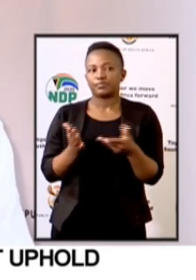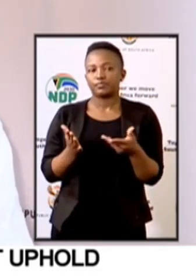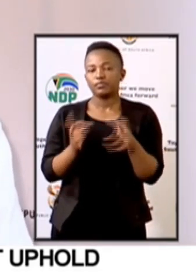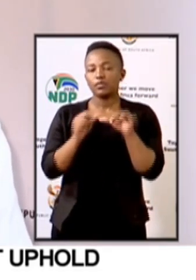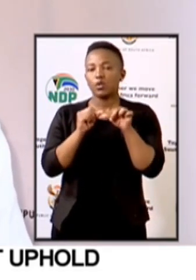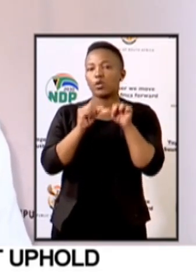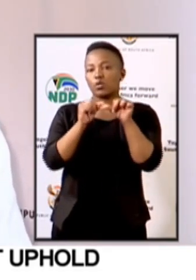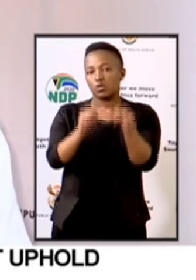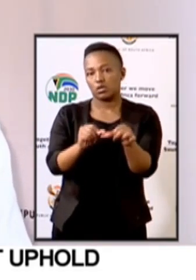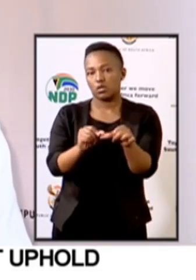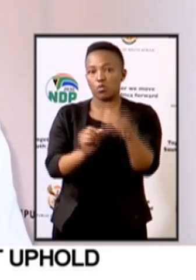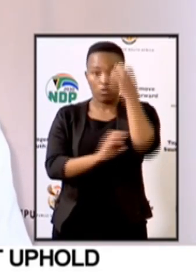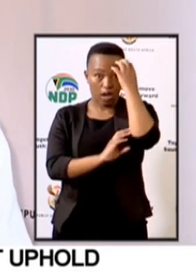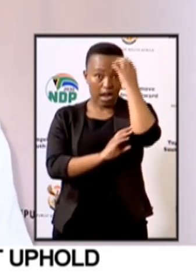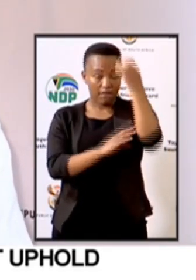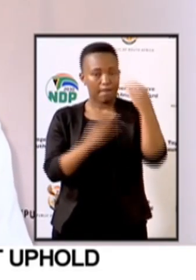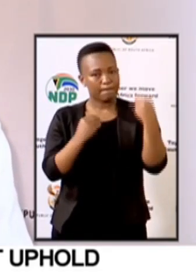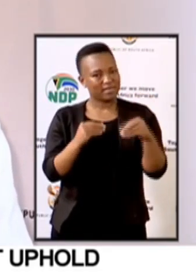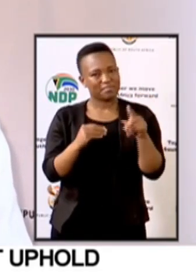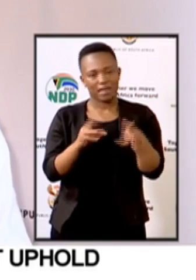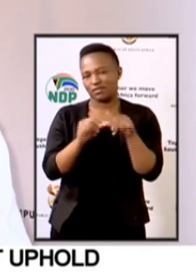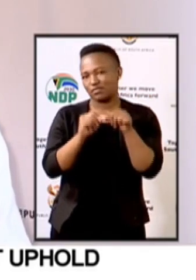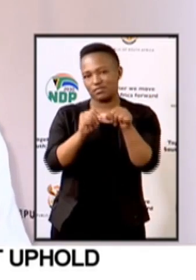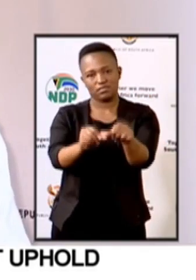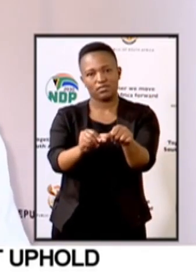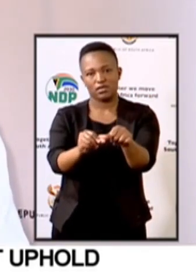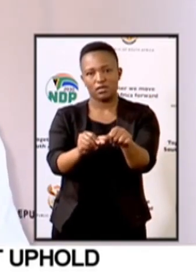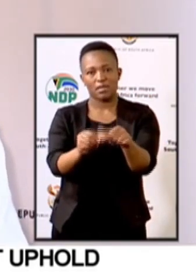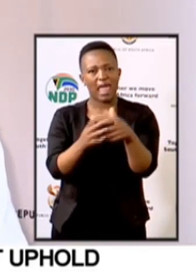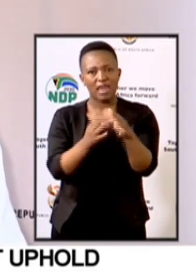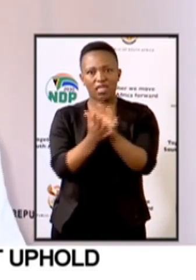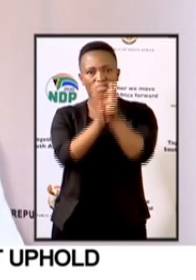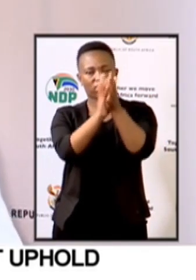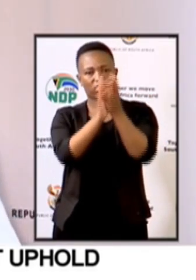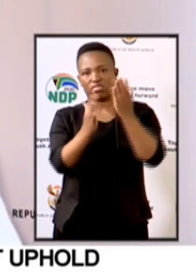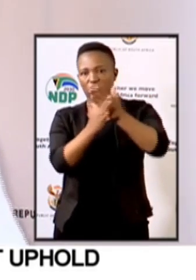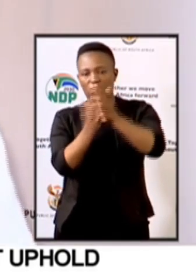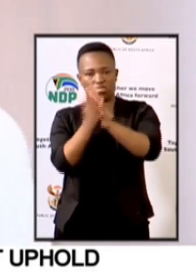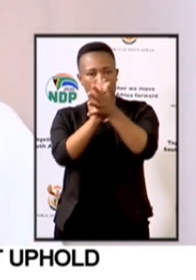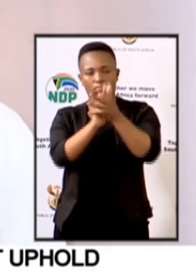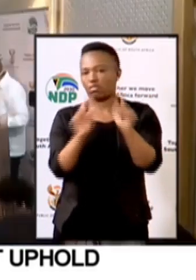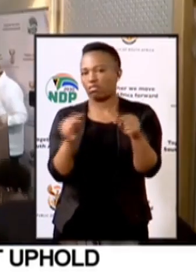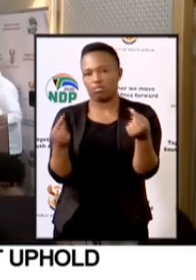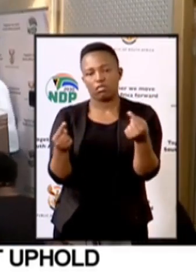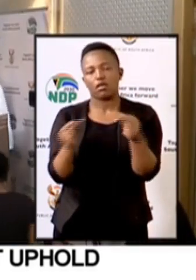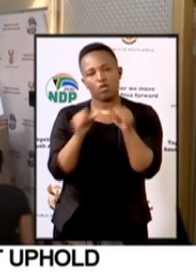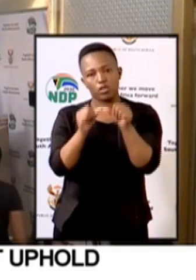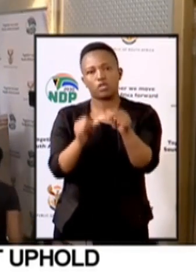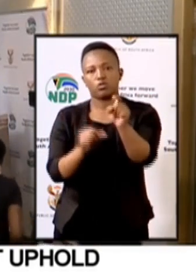on with government business without any disturbance whatsoever. Thank you.